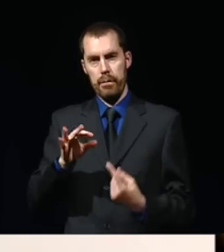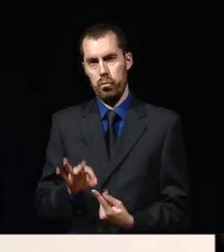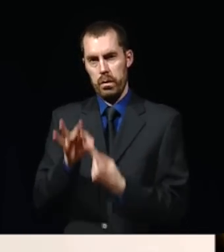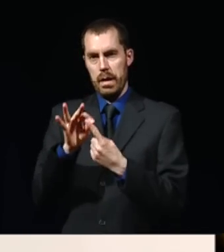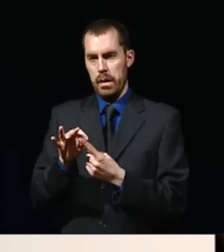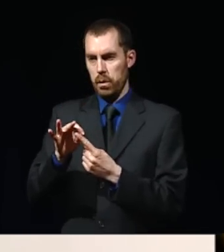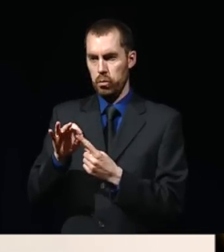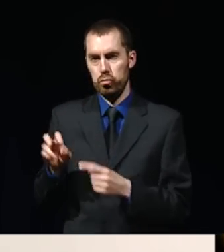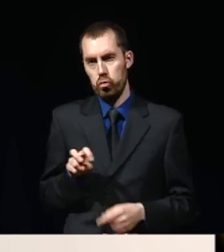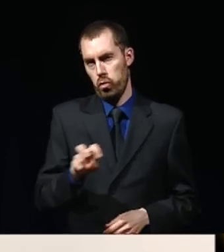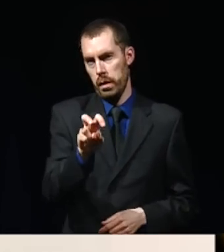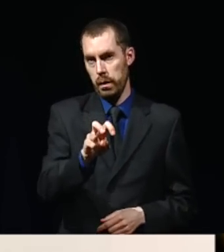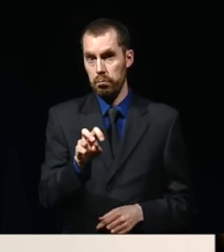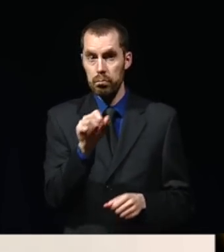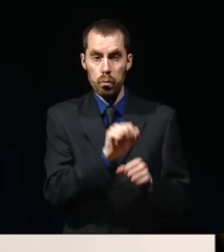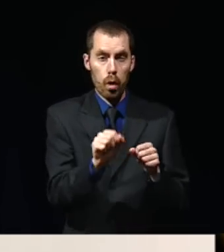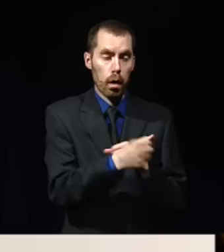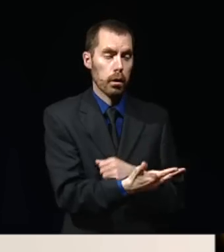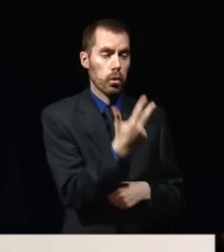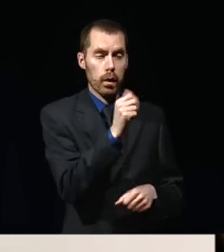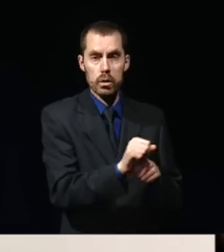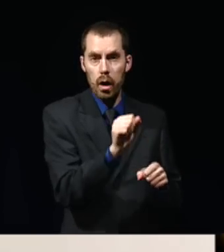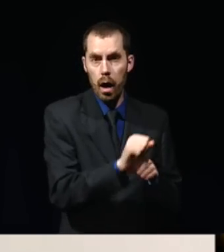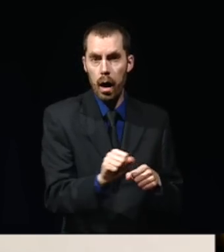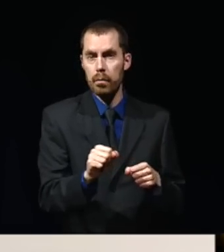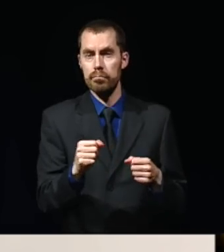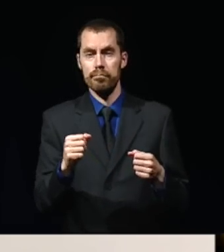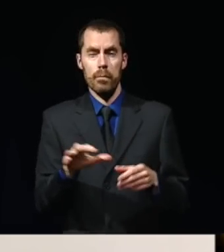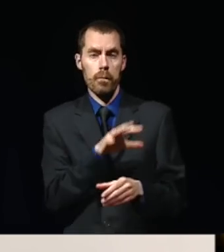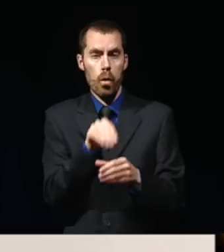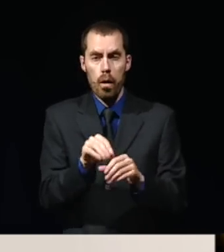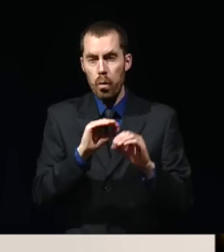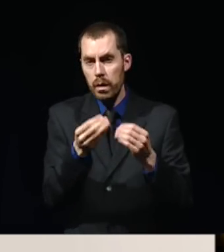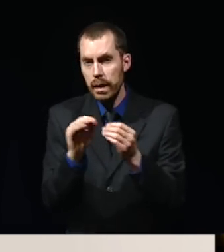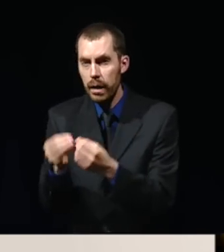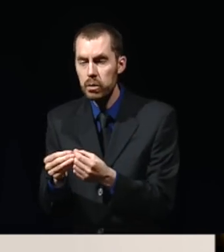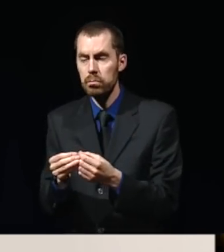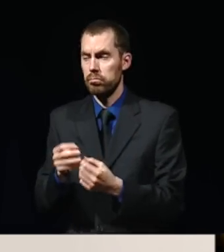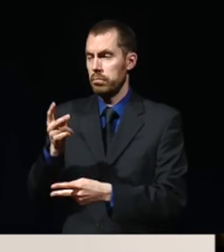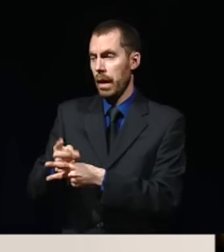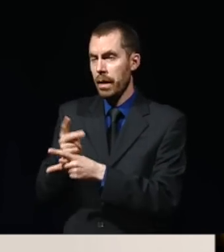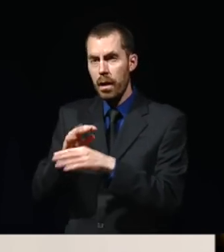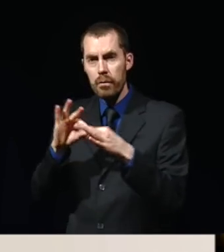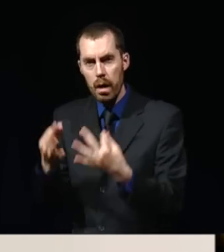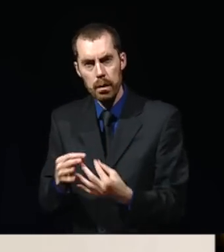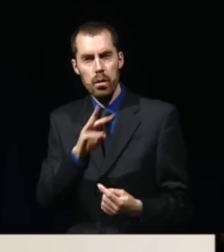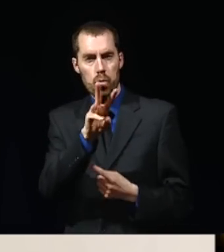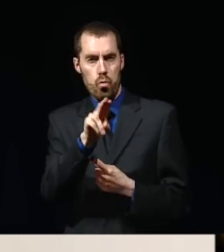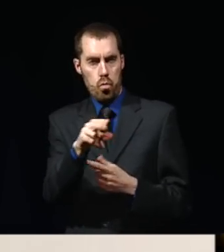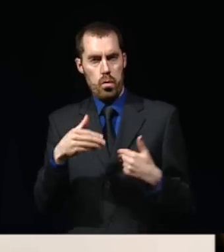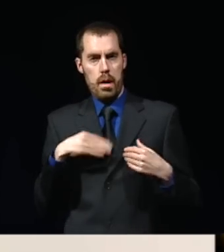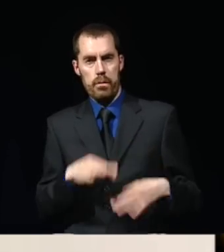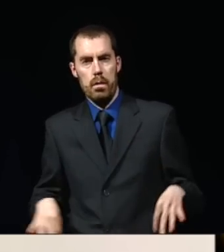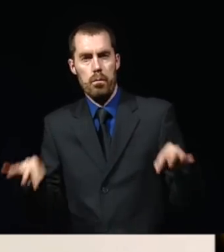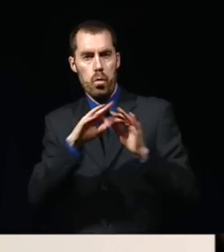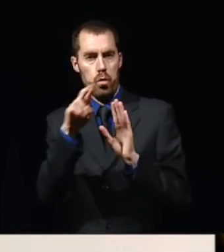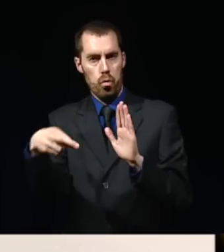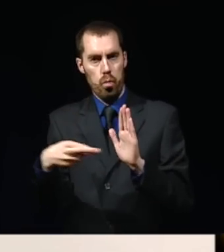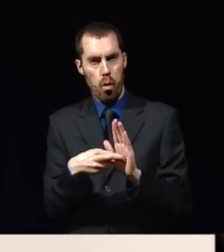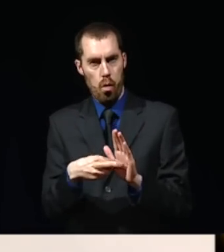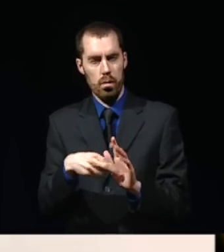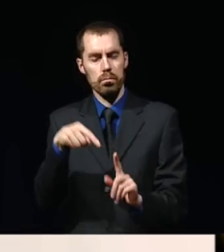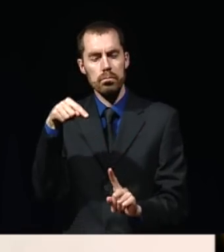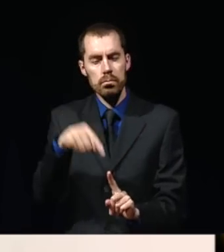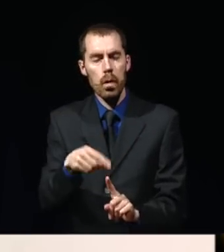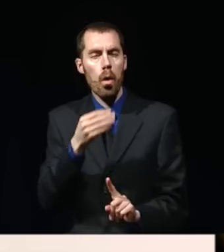worked 3 jobs, participated in organizations, or had a family to take care of, WU played a huge role. It served as a home, an outlet,